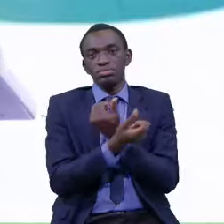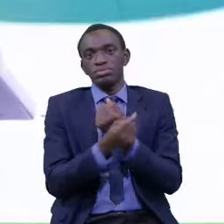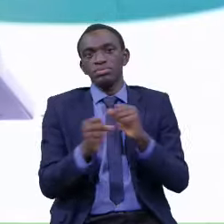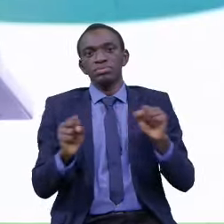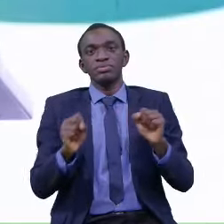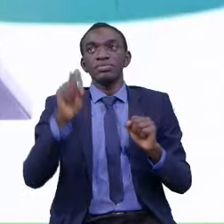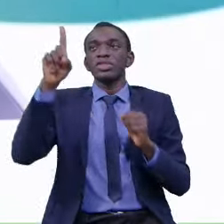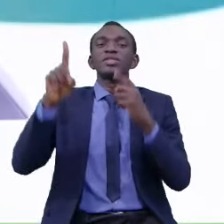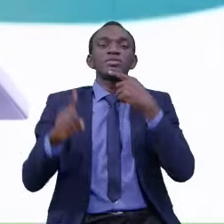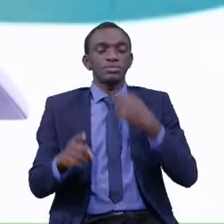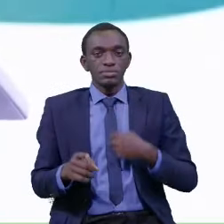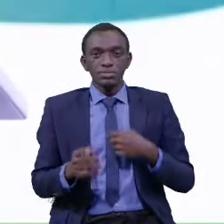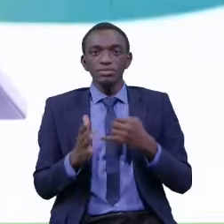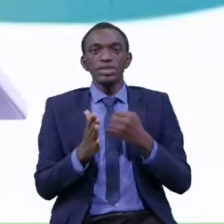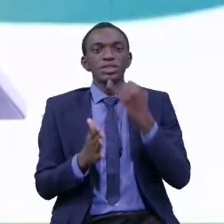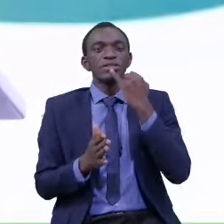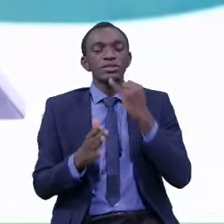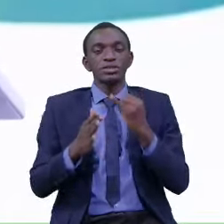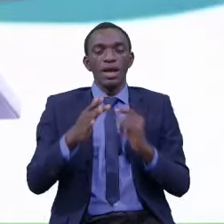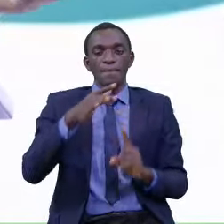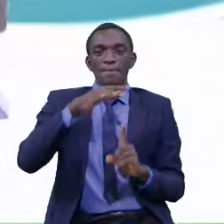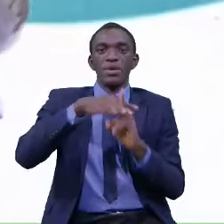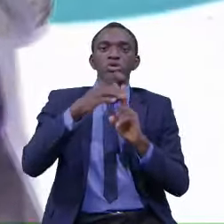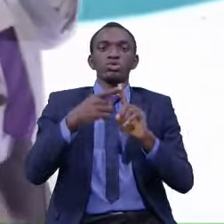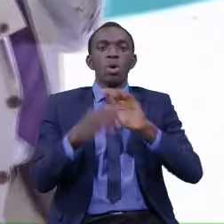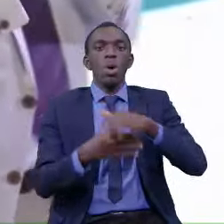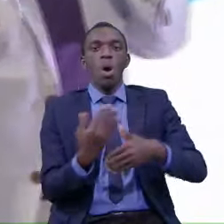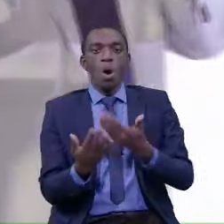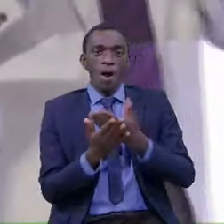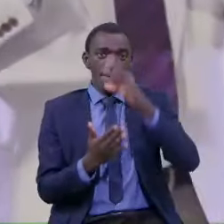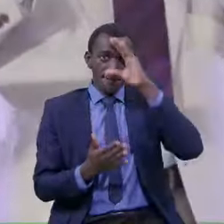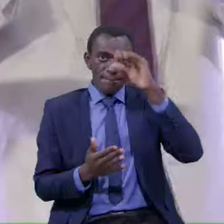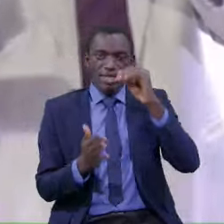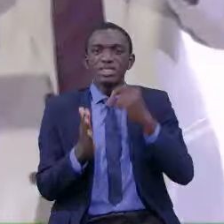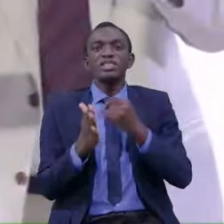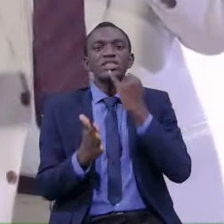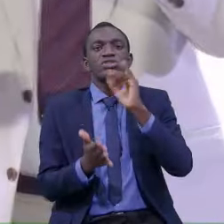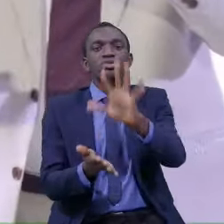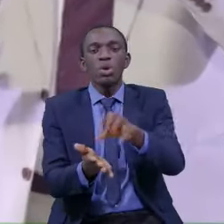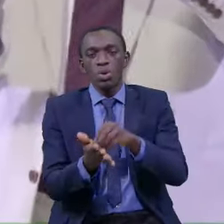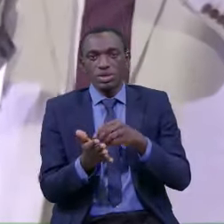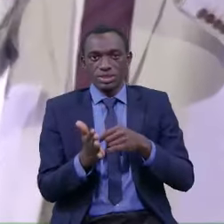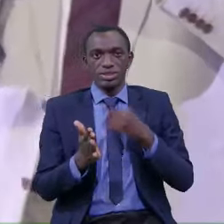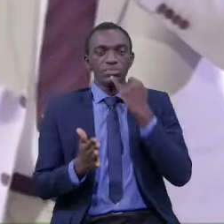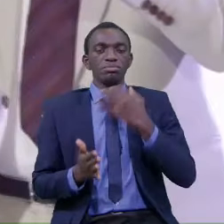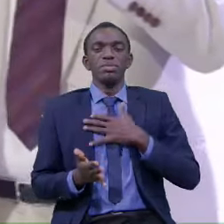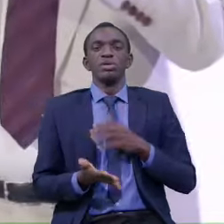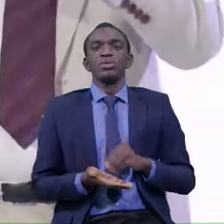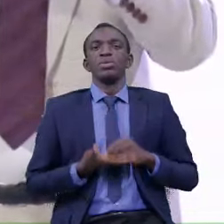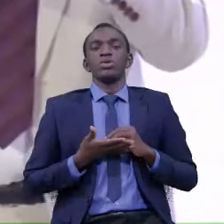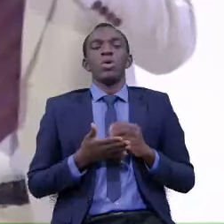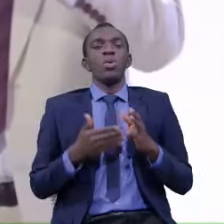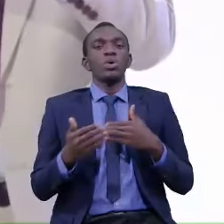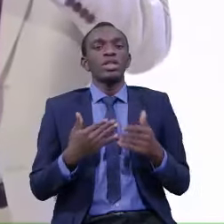has appeared unto all men. It's yours. It's mine. And whatever grace I can